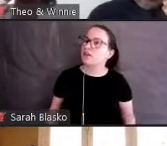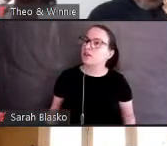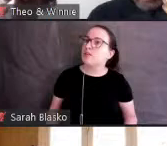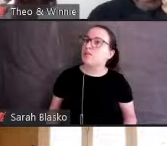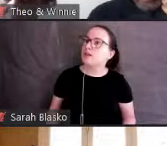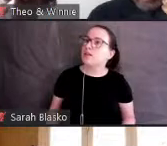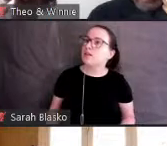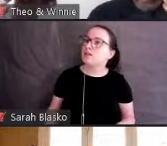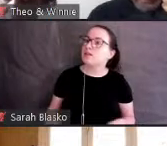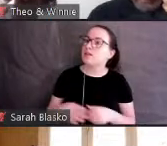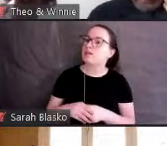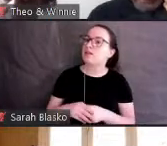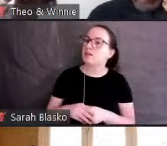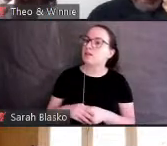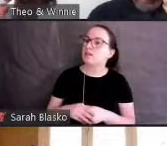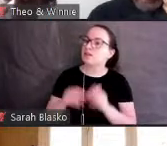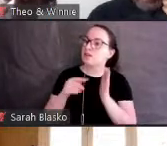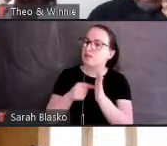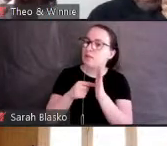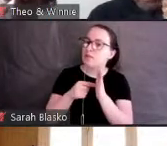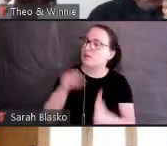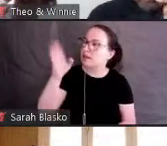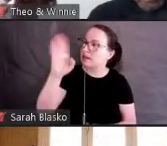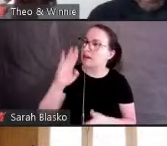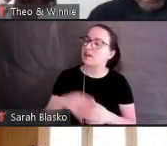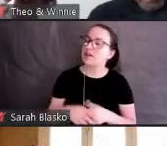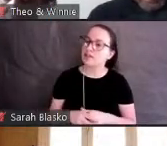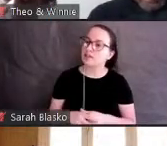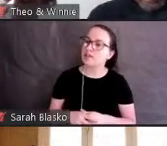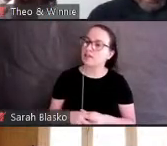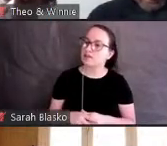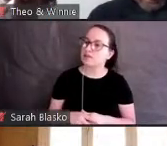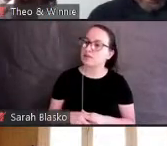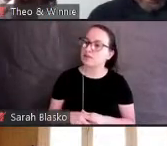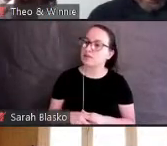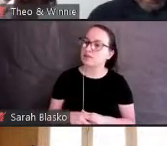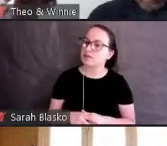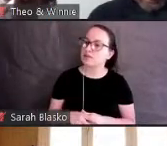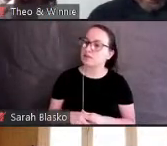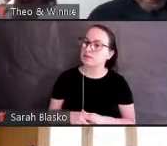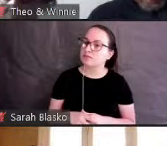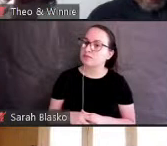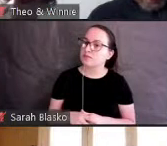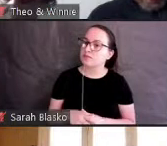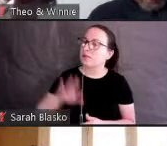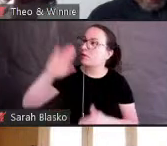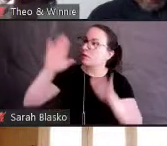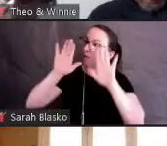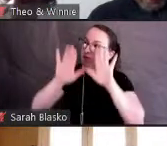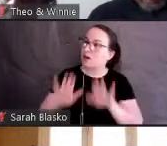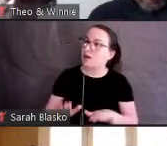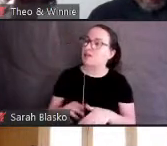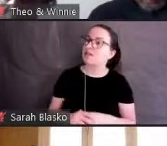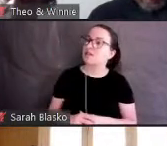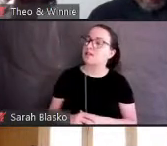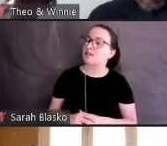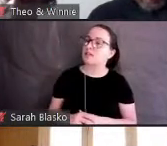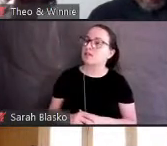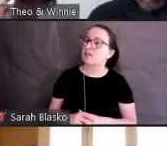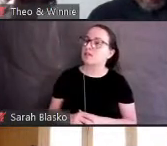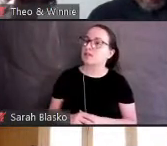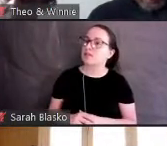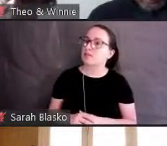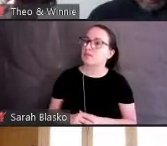to participate in your mission, it really is pretty miraculous. And we thank you for that. But God, we also thank